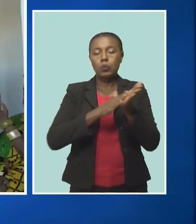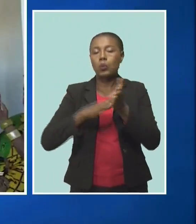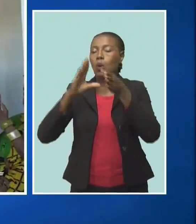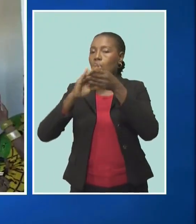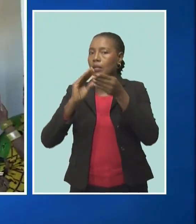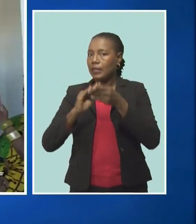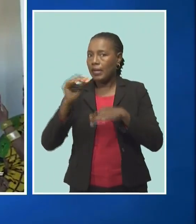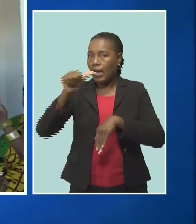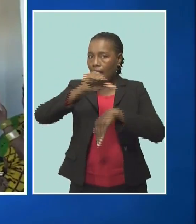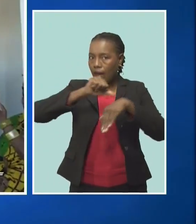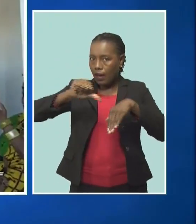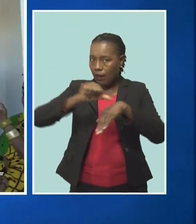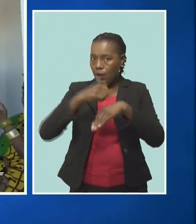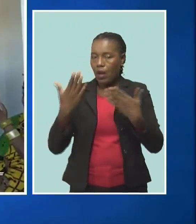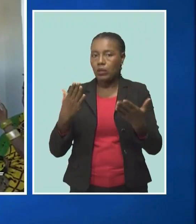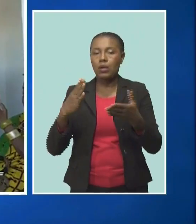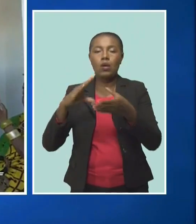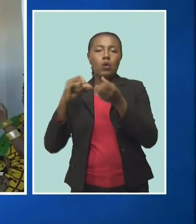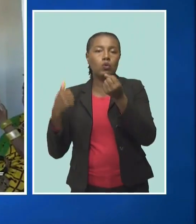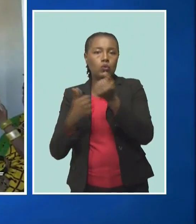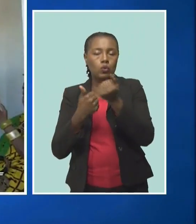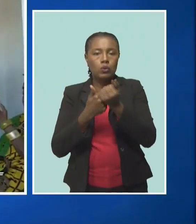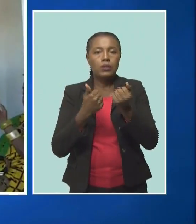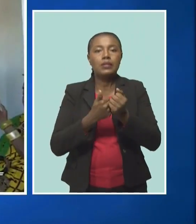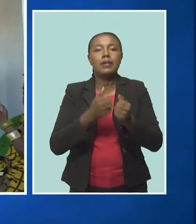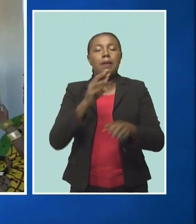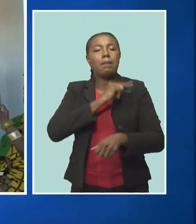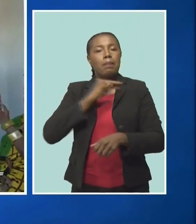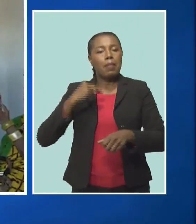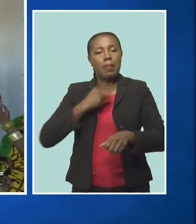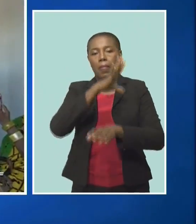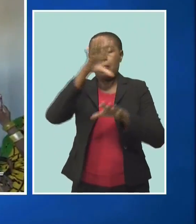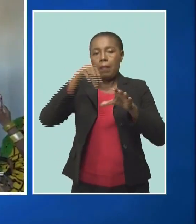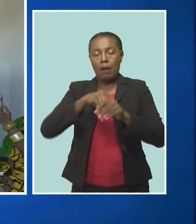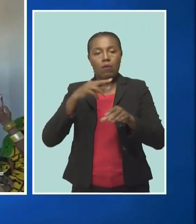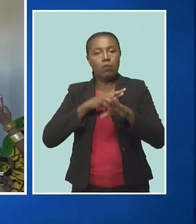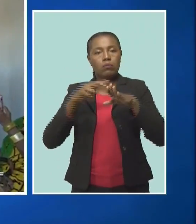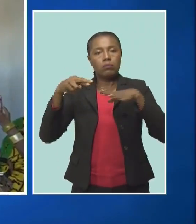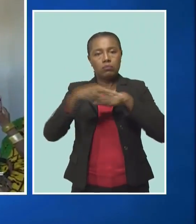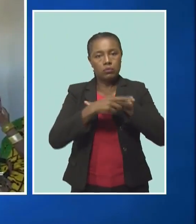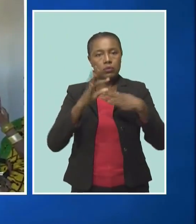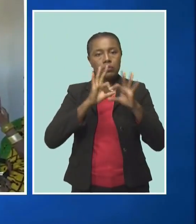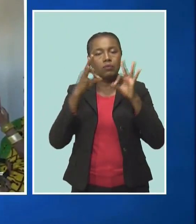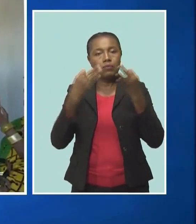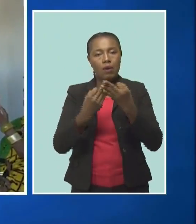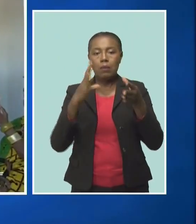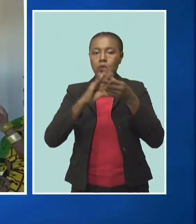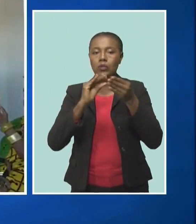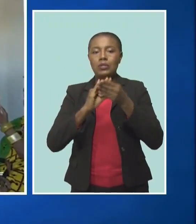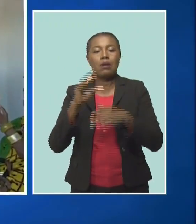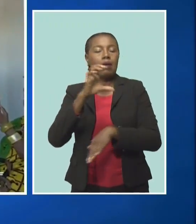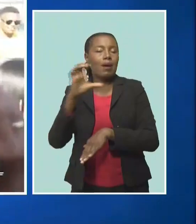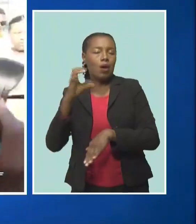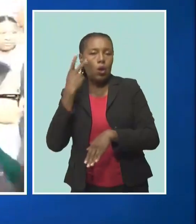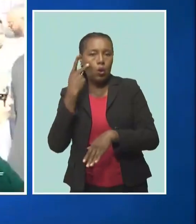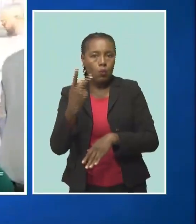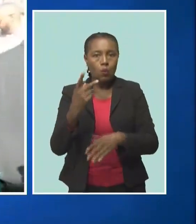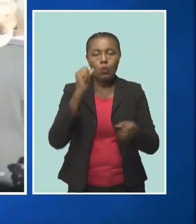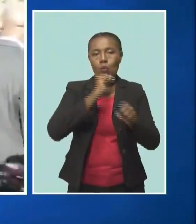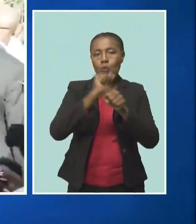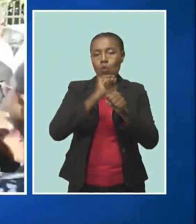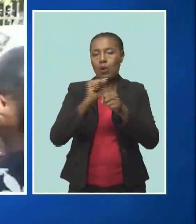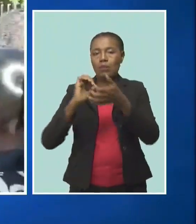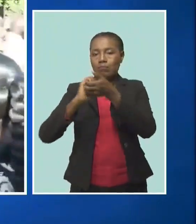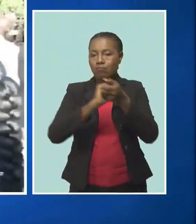associate member, Anguilla is an integral part of our regional family. She says the bloc looks forward to working together as a family